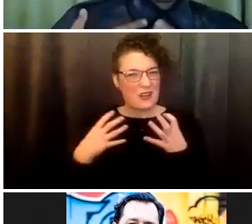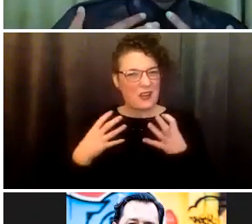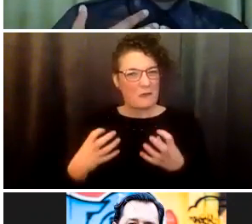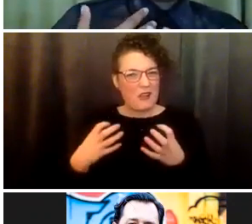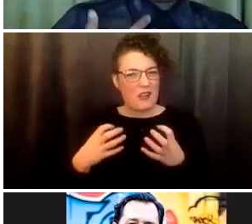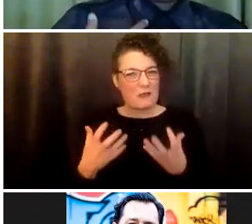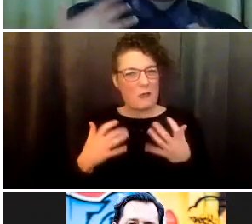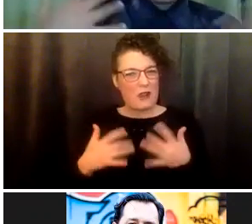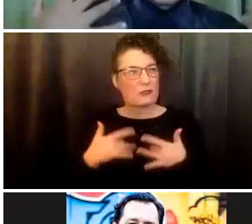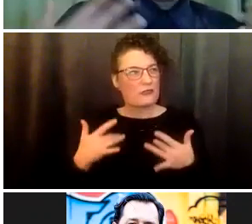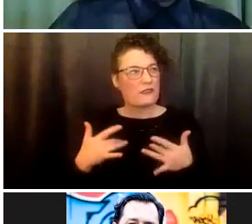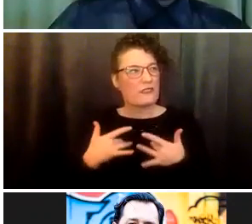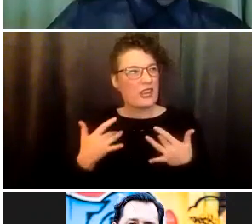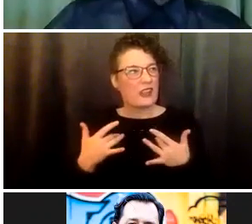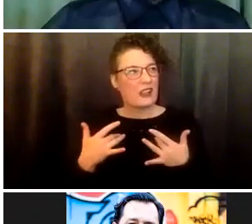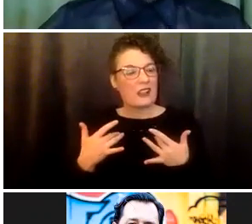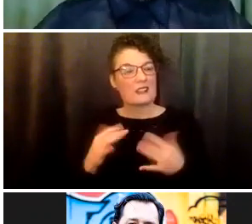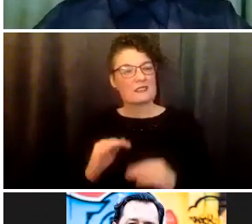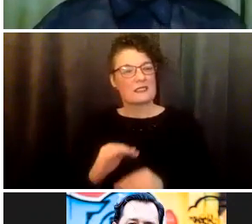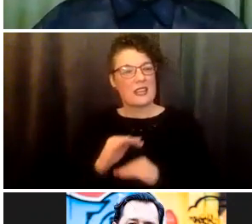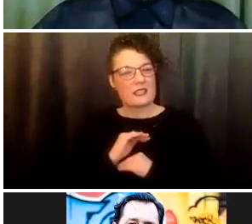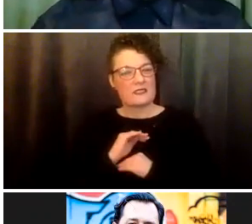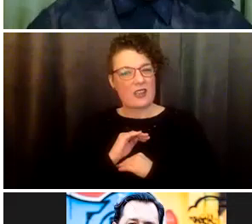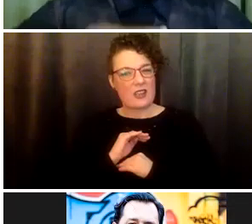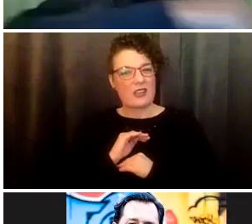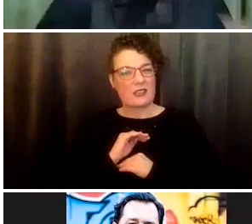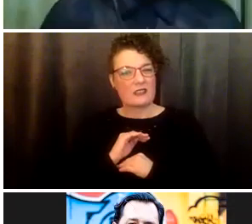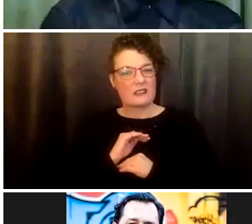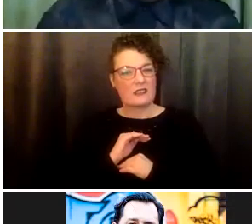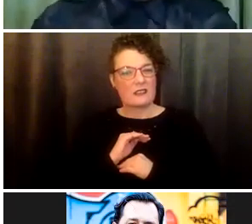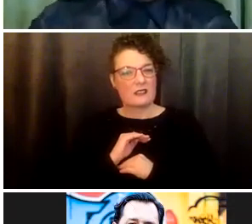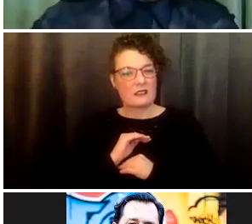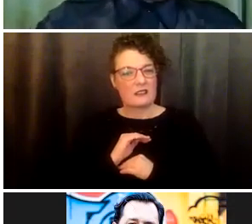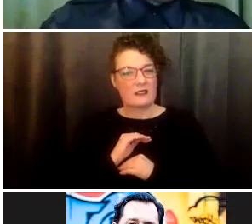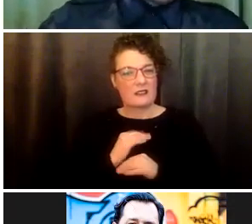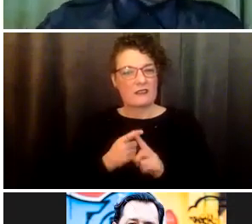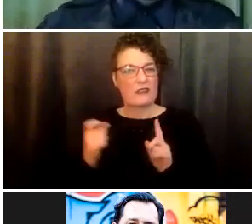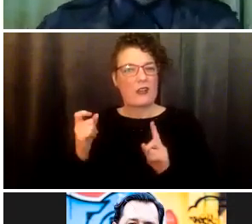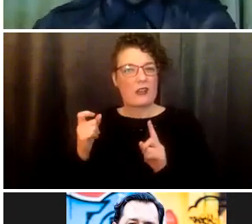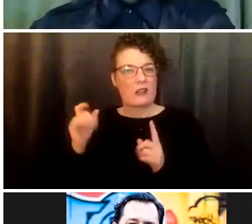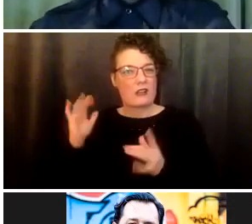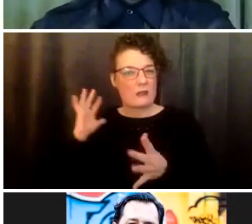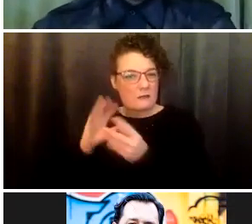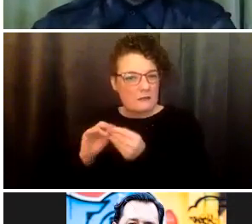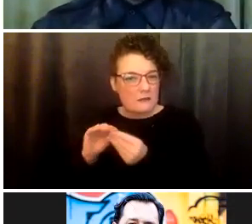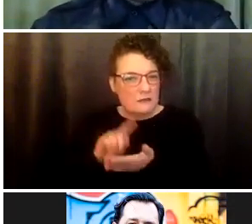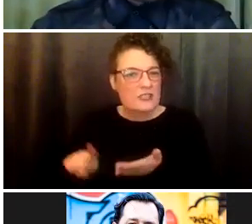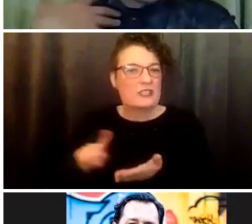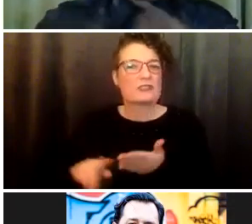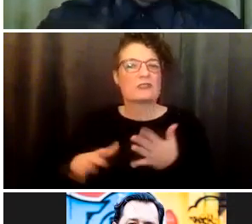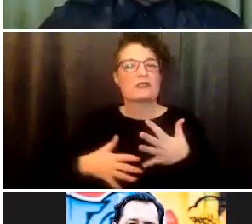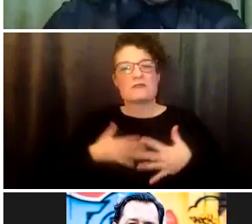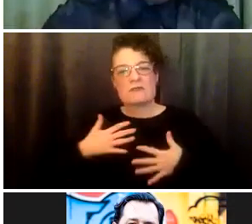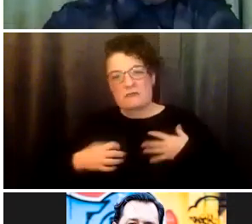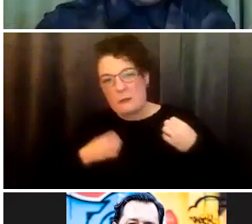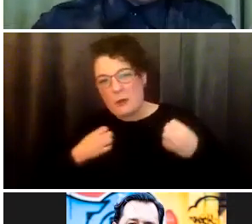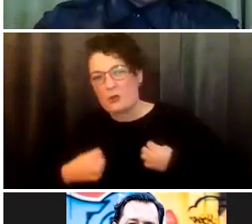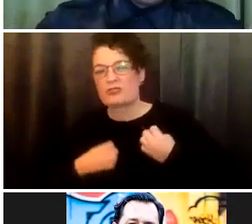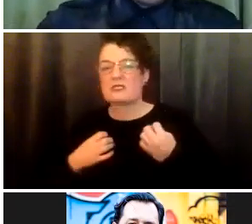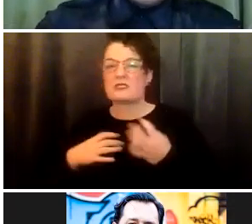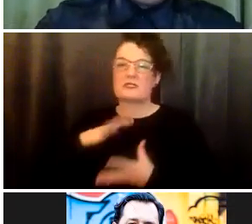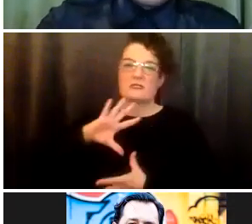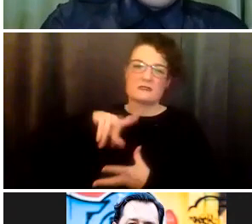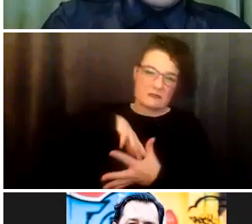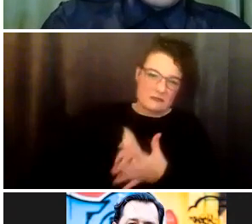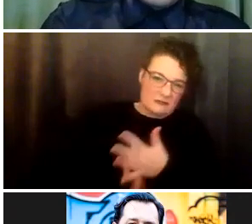feel, you know, satisfied out of my research and out of my emotions and reaching into myself and kind of